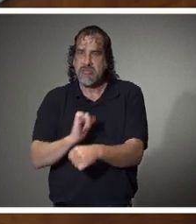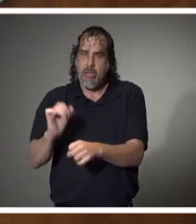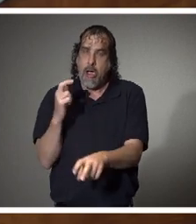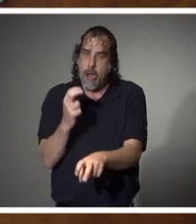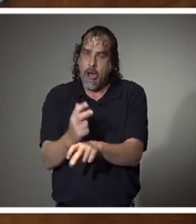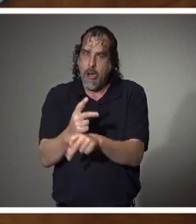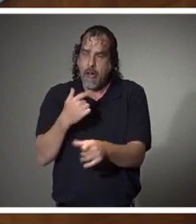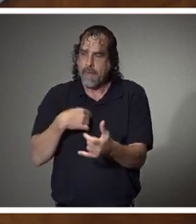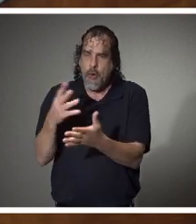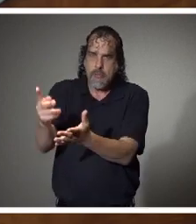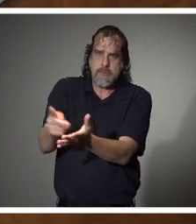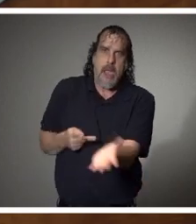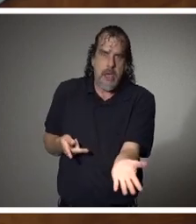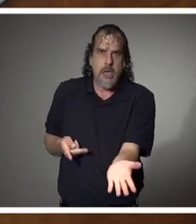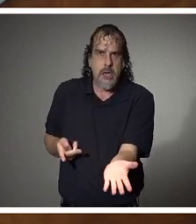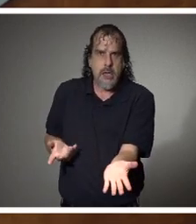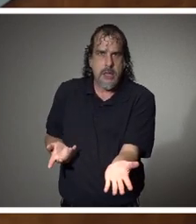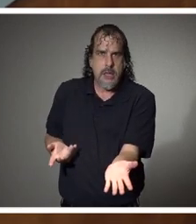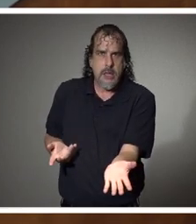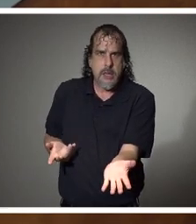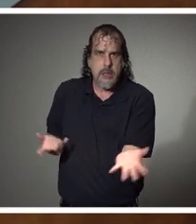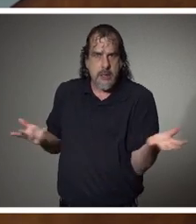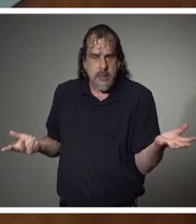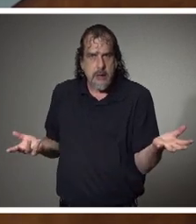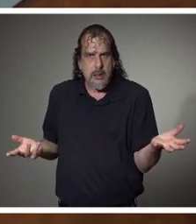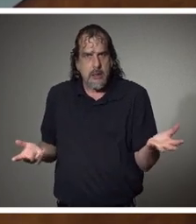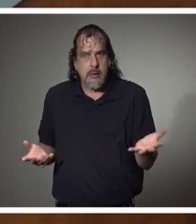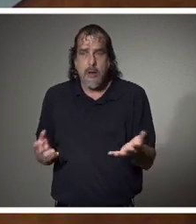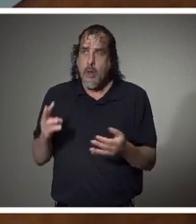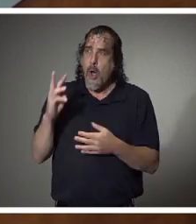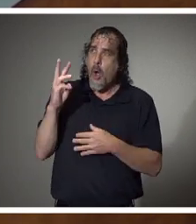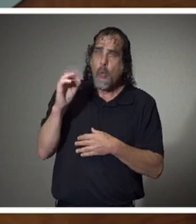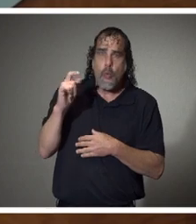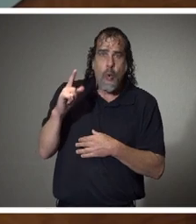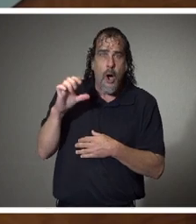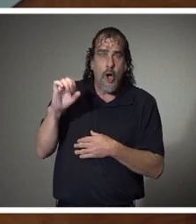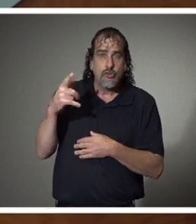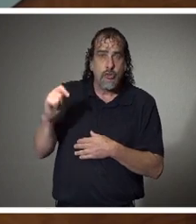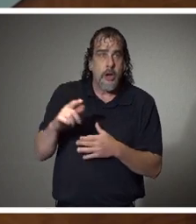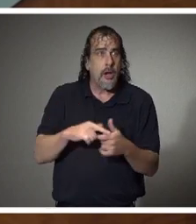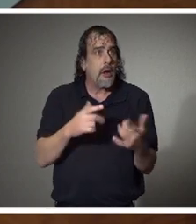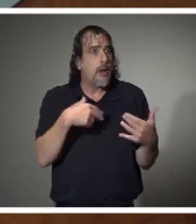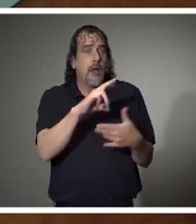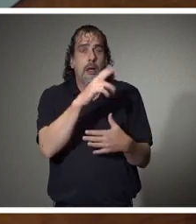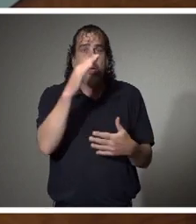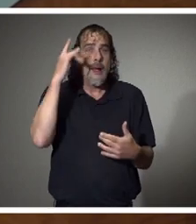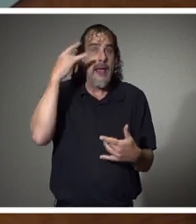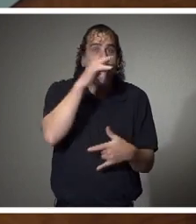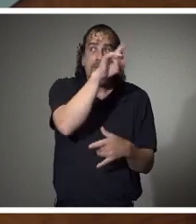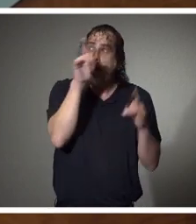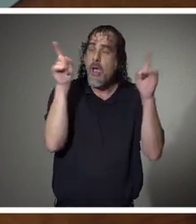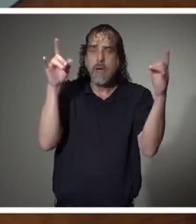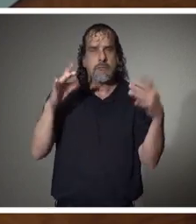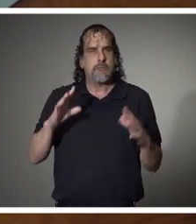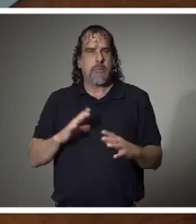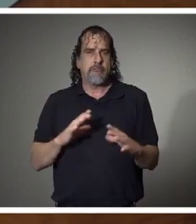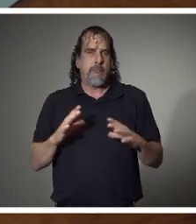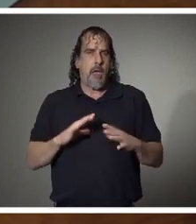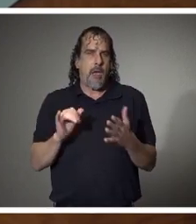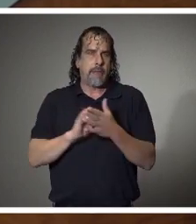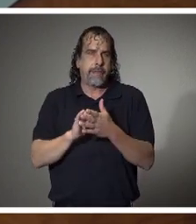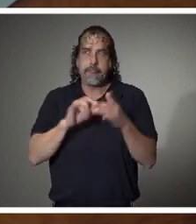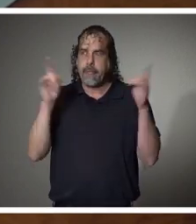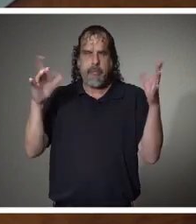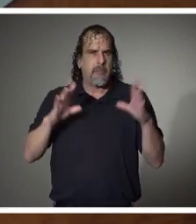an honest day's pay. Wall Street and Hollywood will be okay. In fact, they'll be